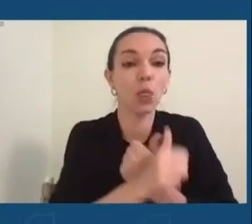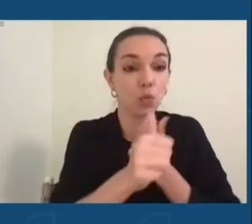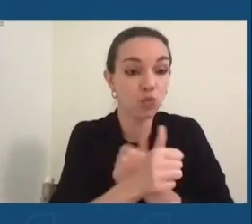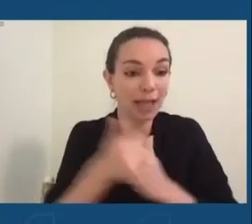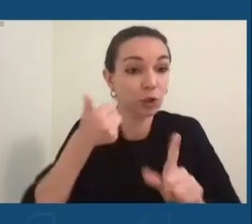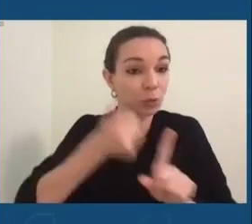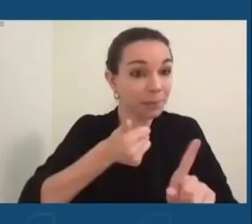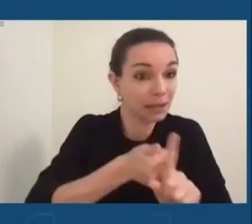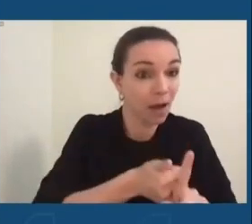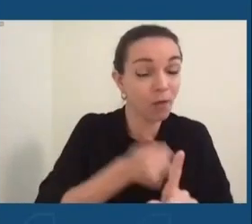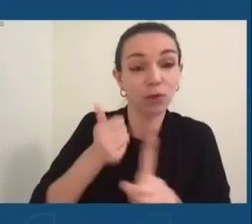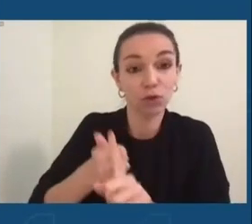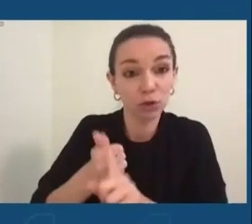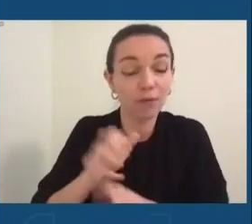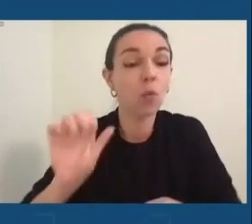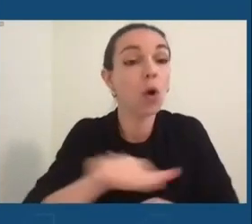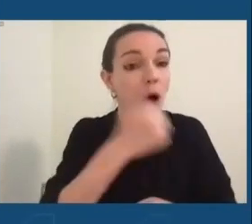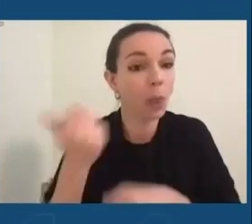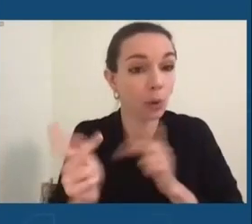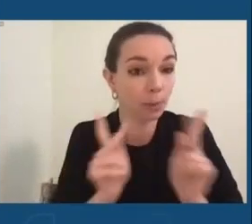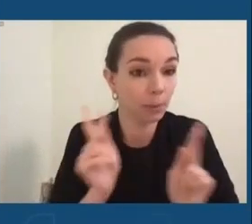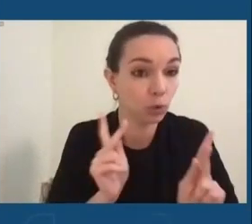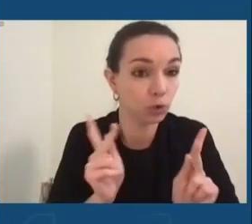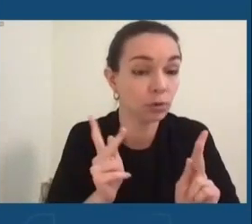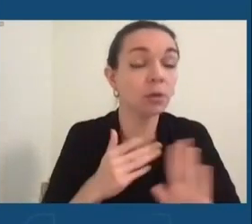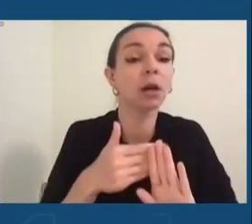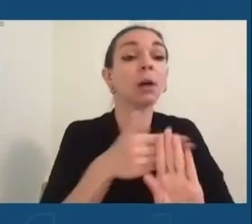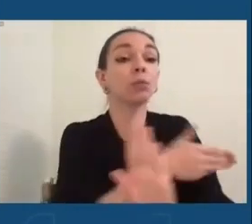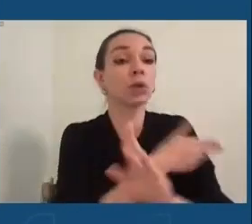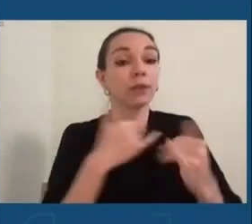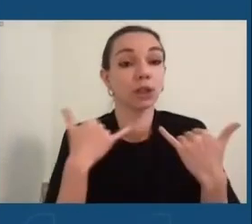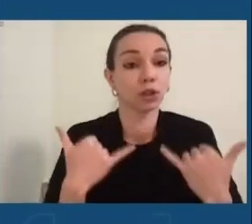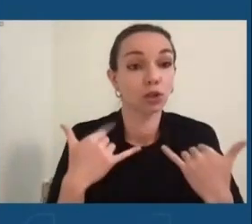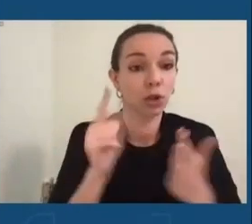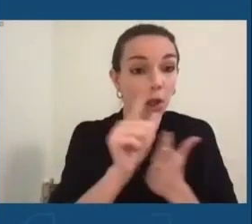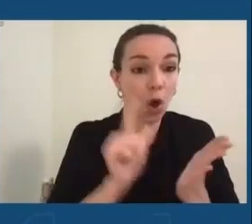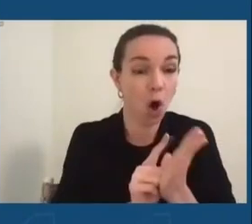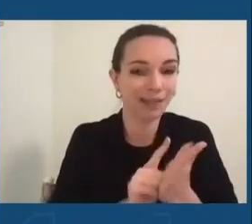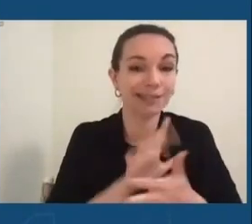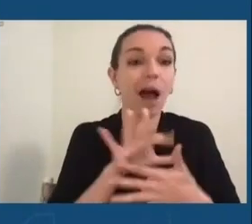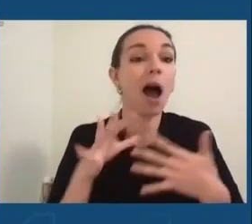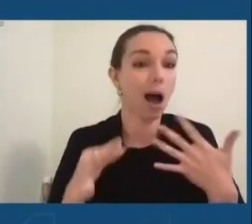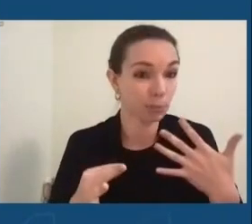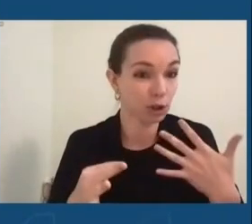others. Previously, current law, it's an option to do so.